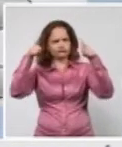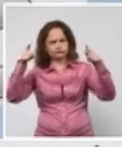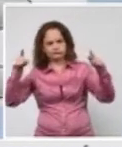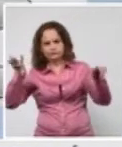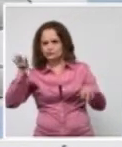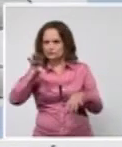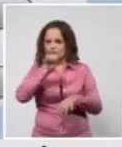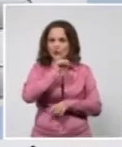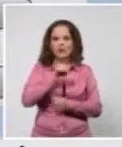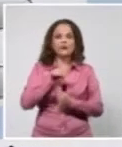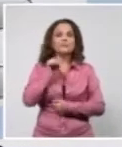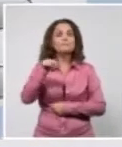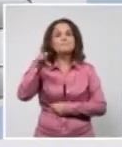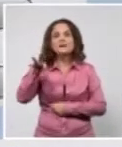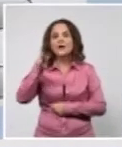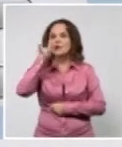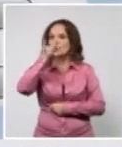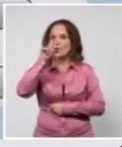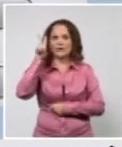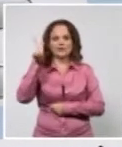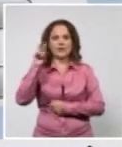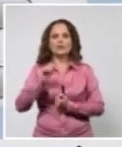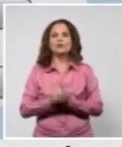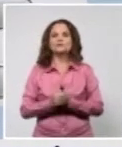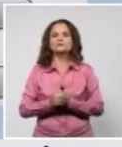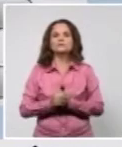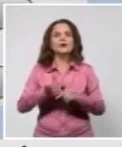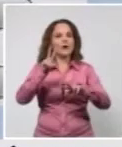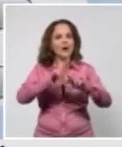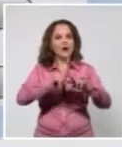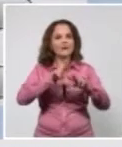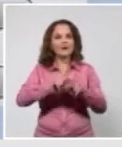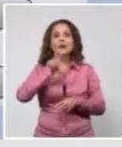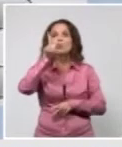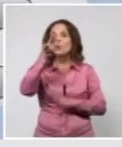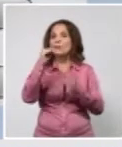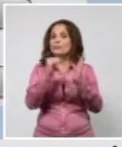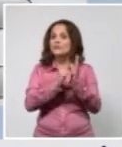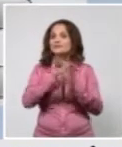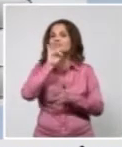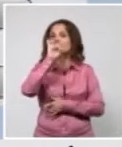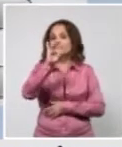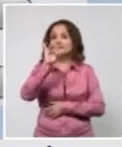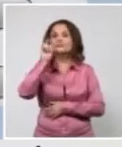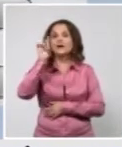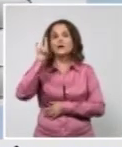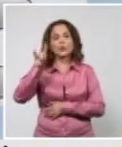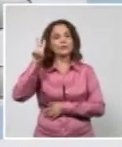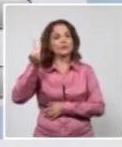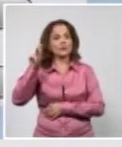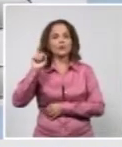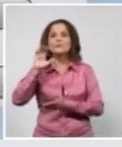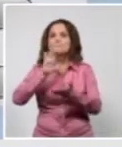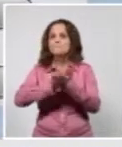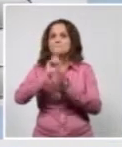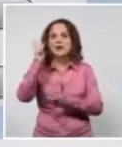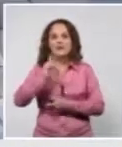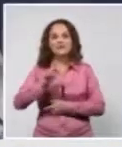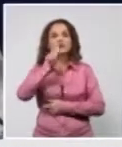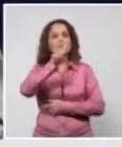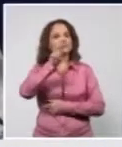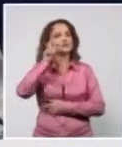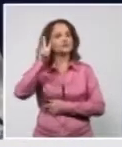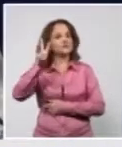2,792, Mayabeque 279, Matanzas 1,092,